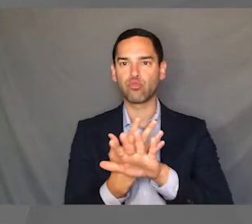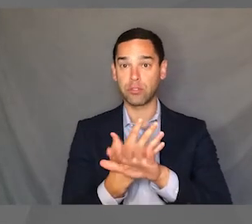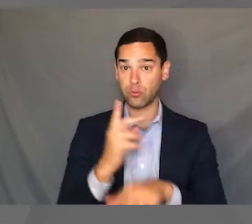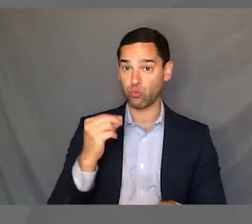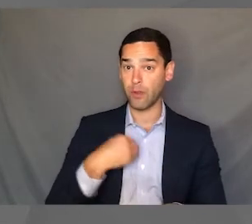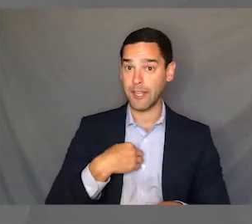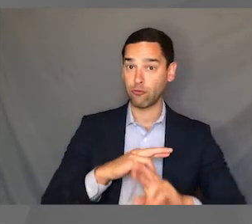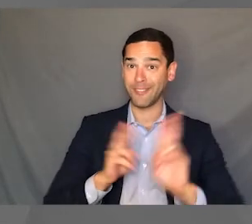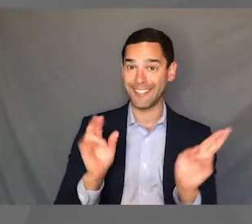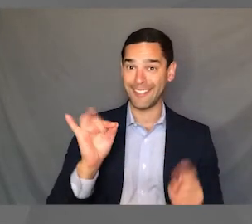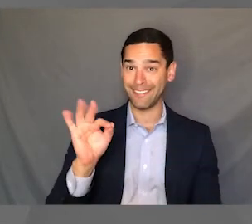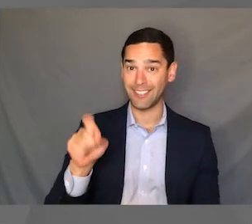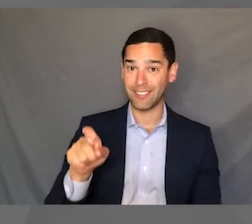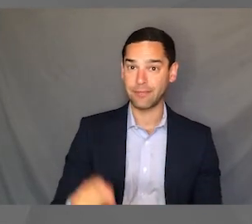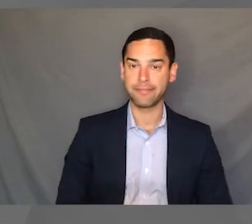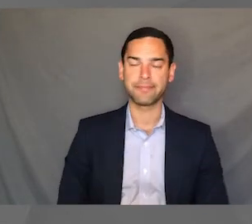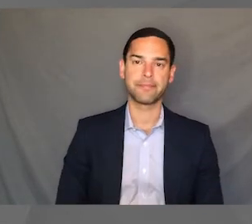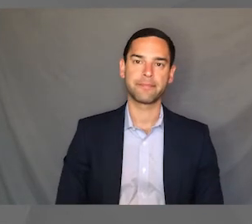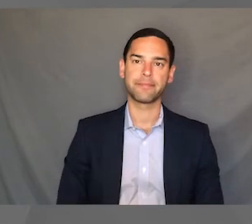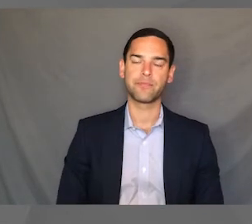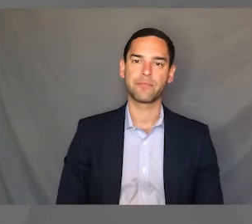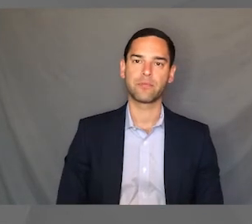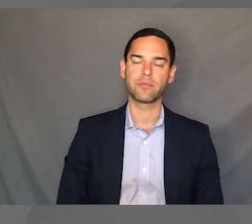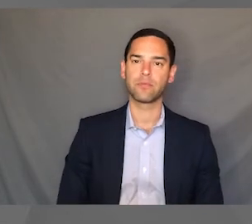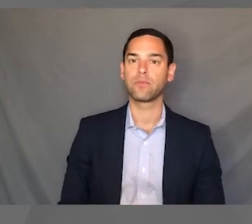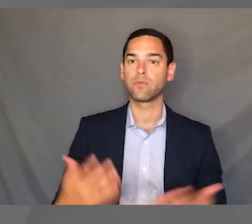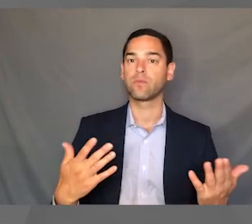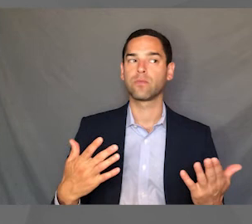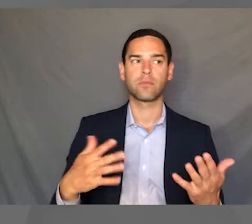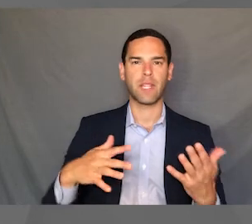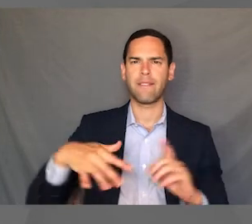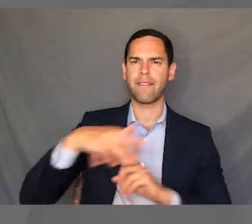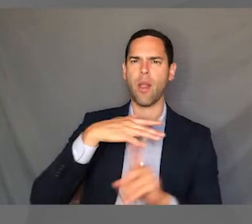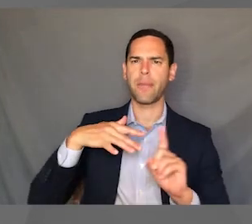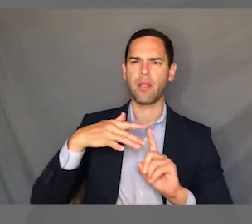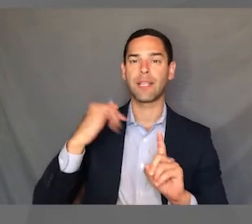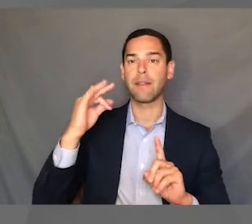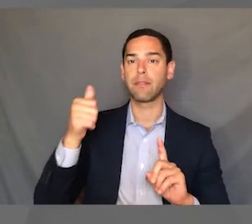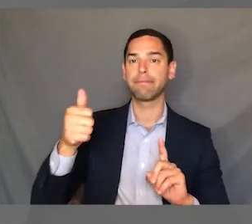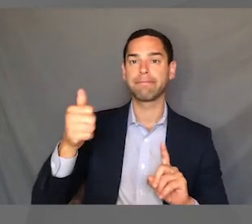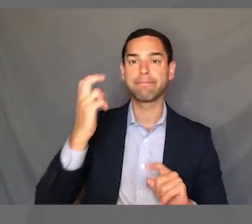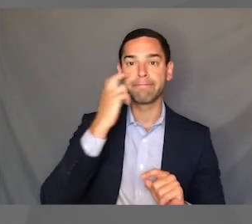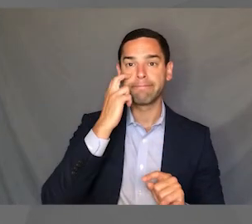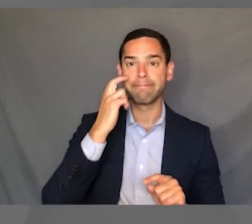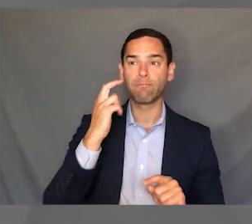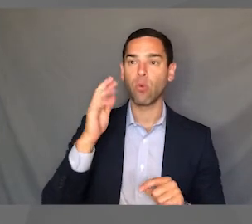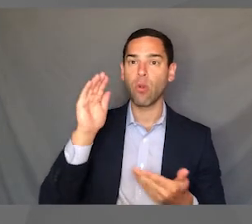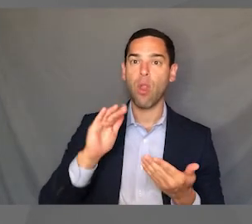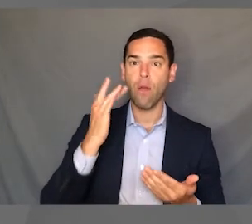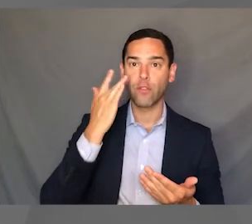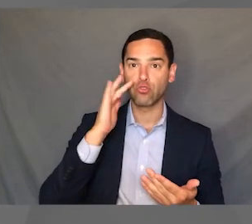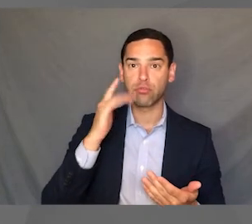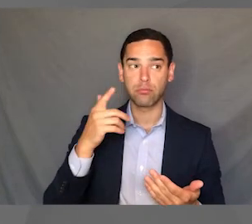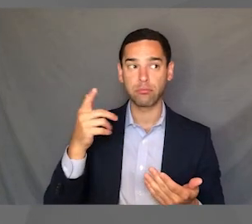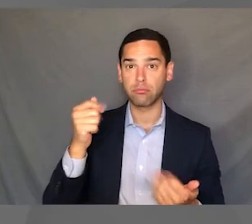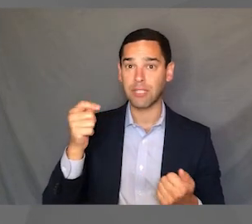right. Do you have an environment where if a person has a vision limitation, they can navigate it? Again, I spoke about